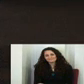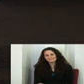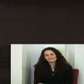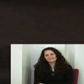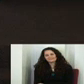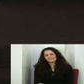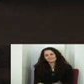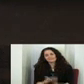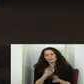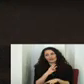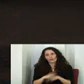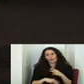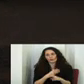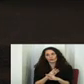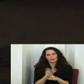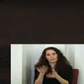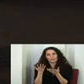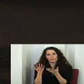What a world it would be.